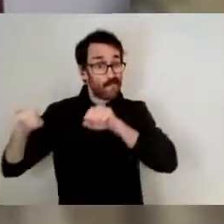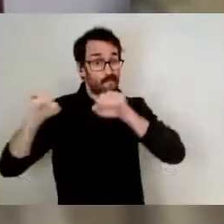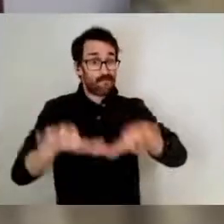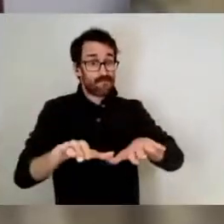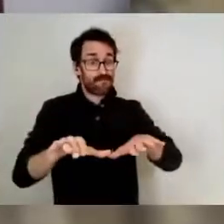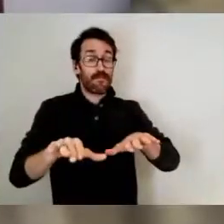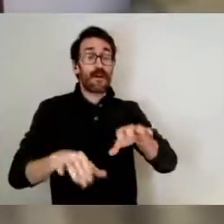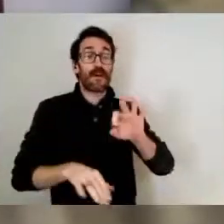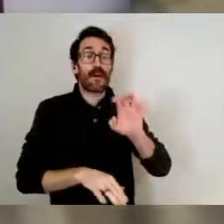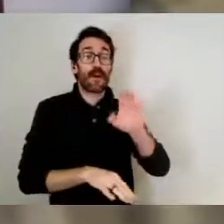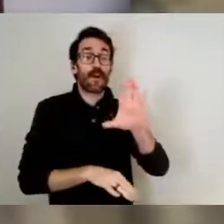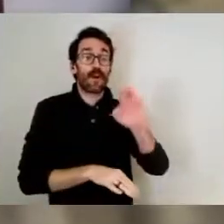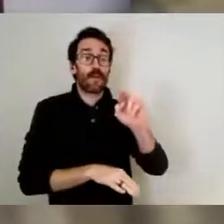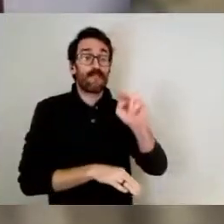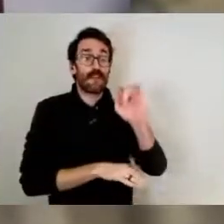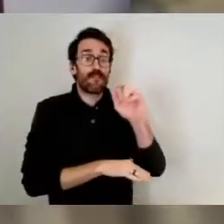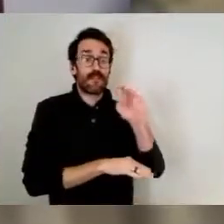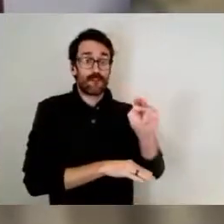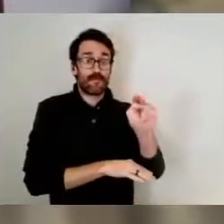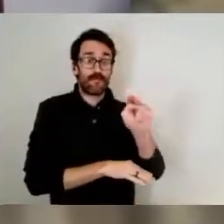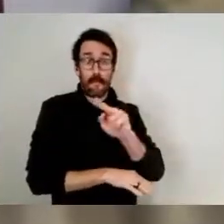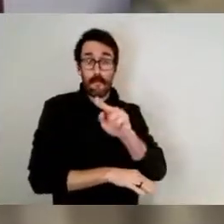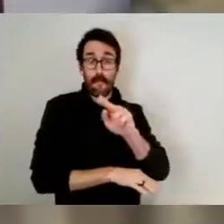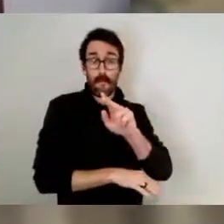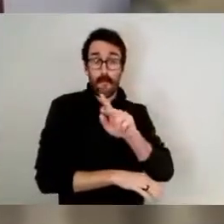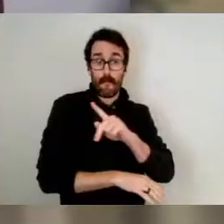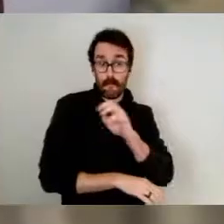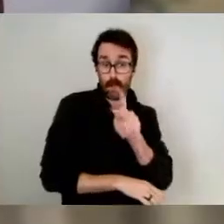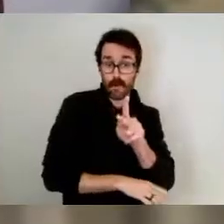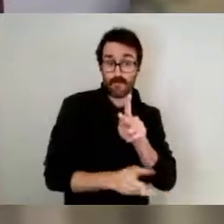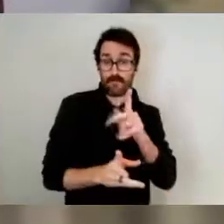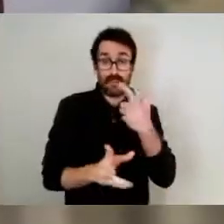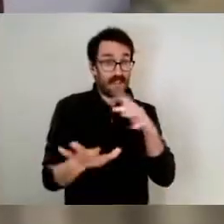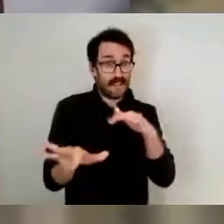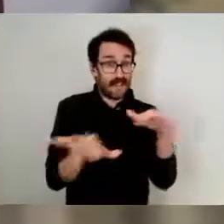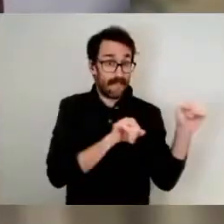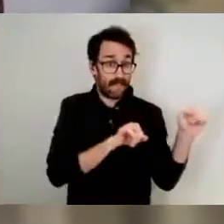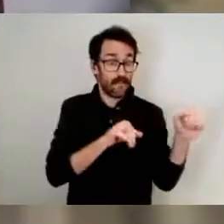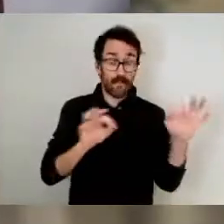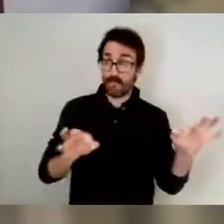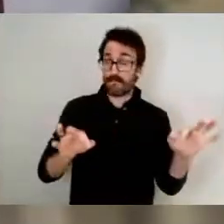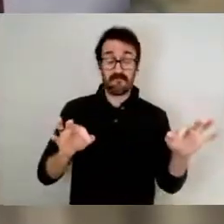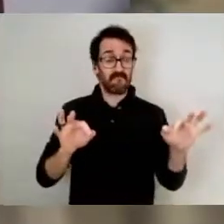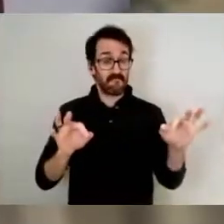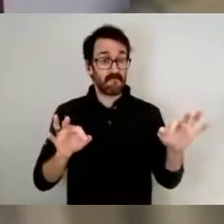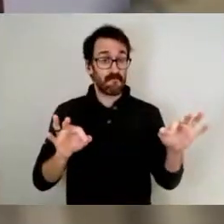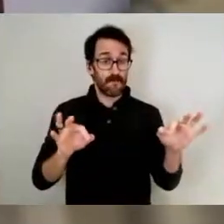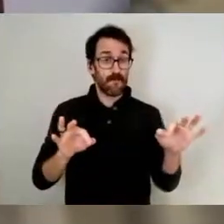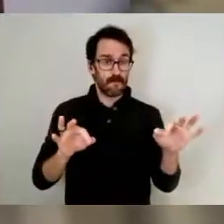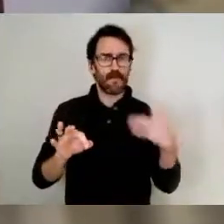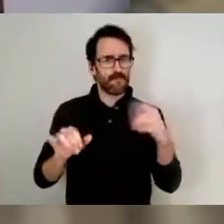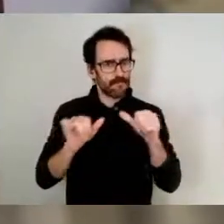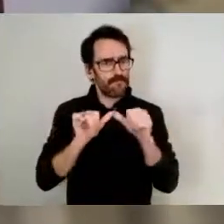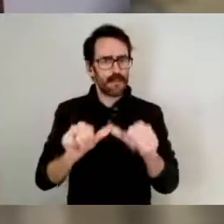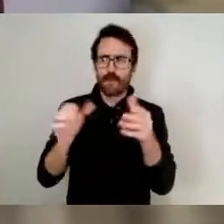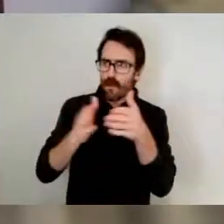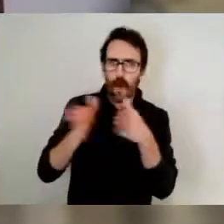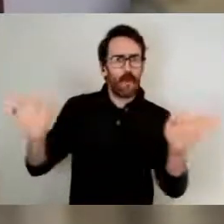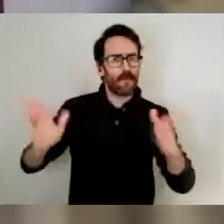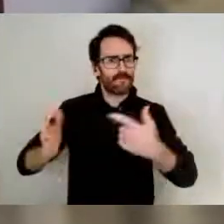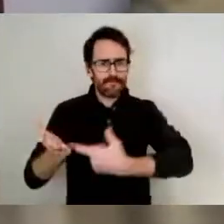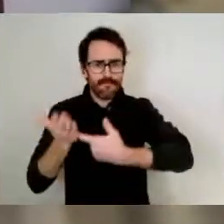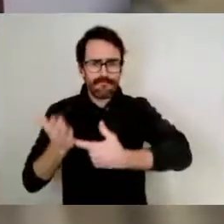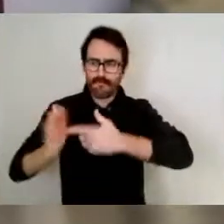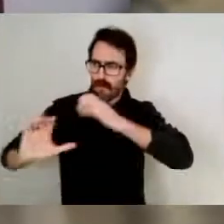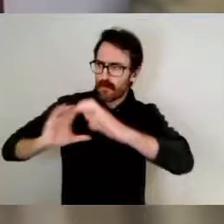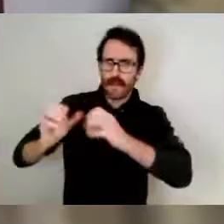like in any protest or demonstration that we engage in, we have officers that are on our police liaison